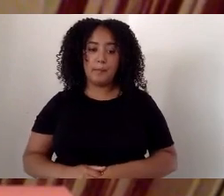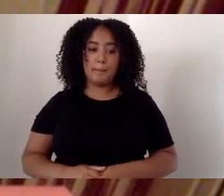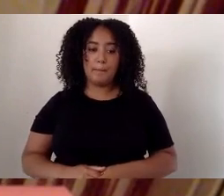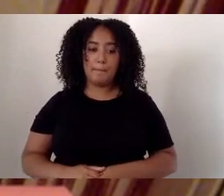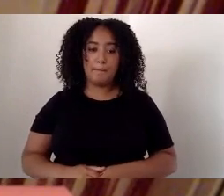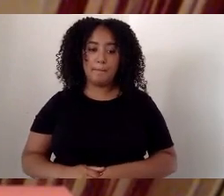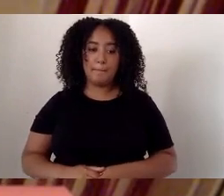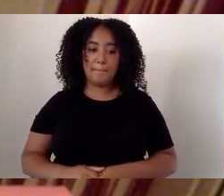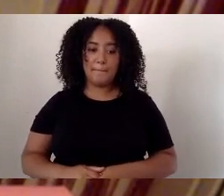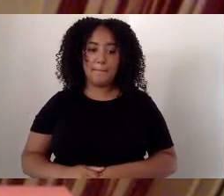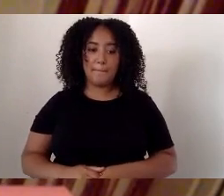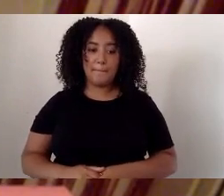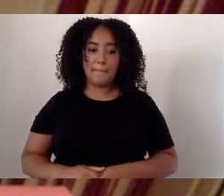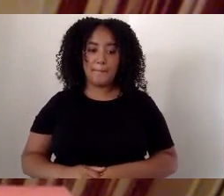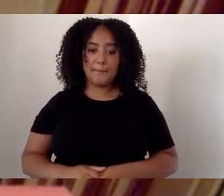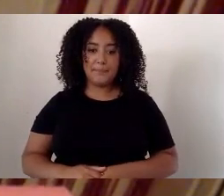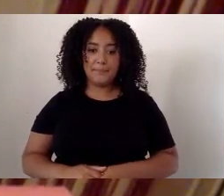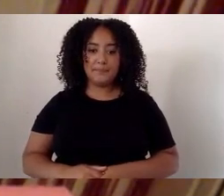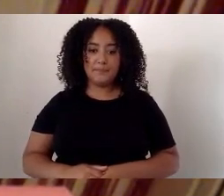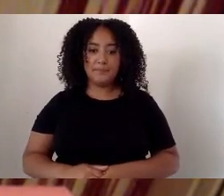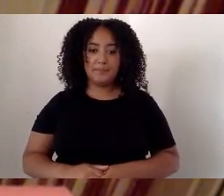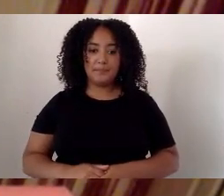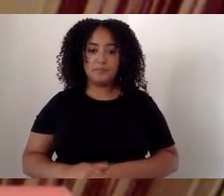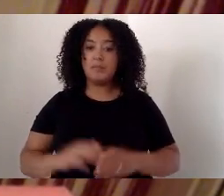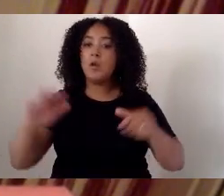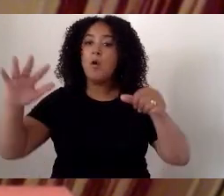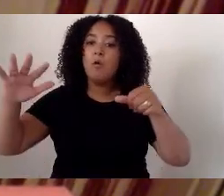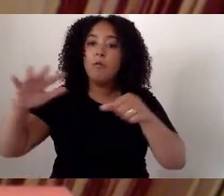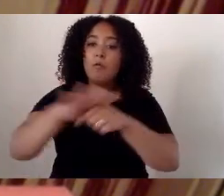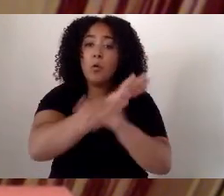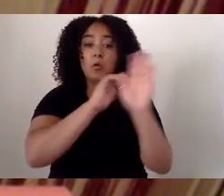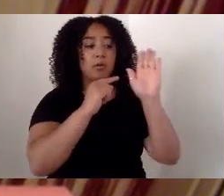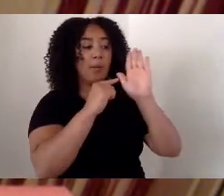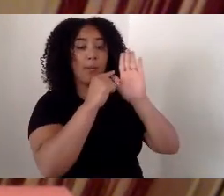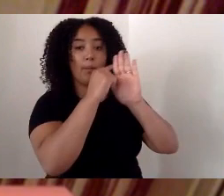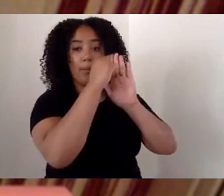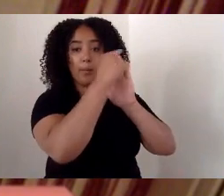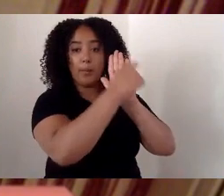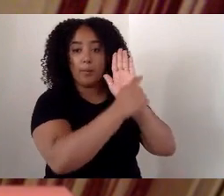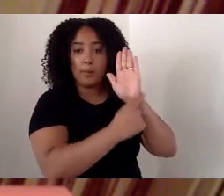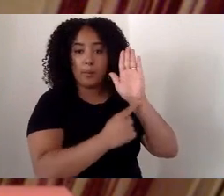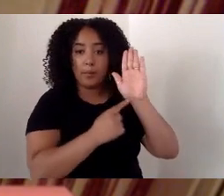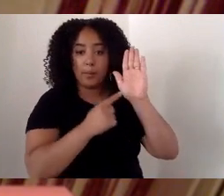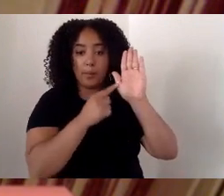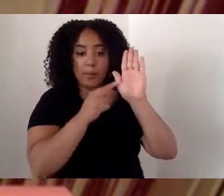So I'm gonna keep on going around this entire edge right here.